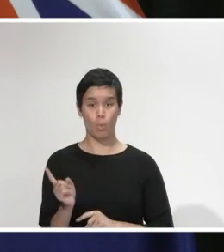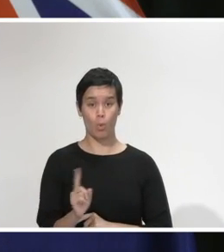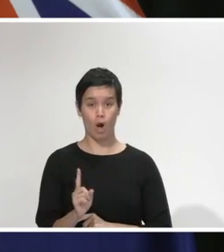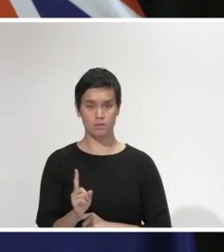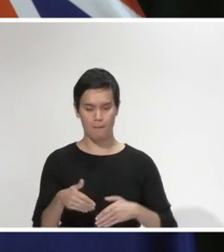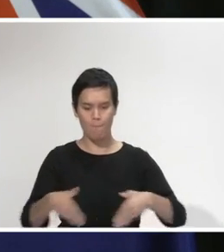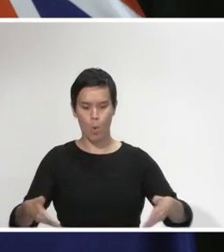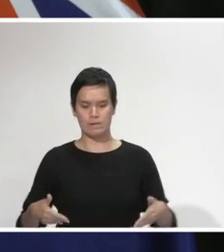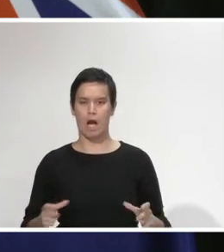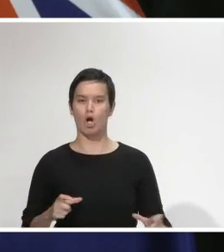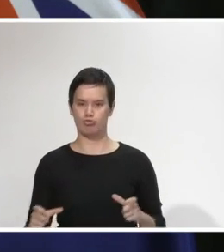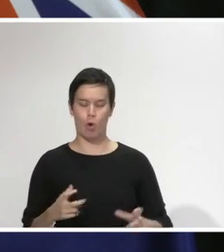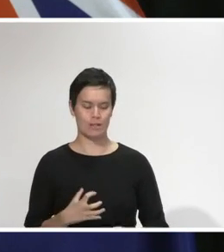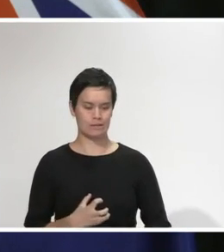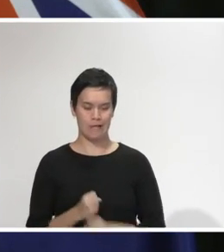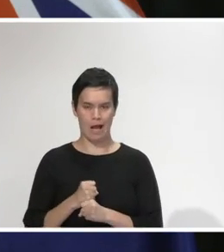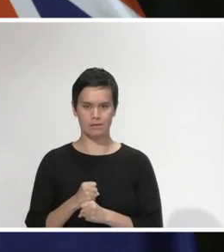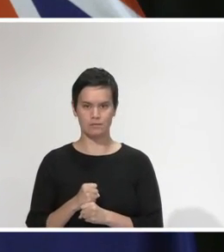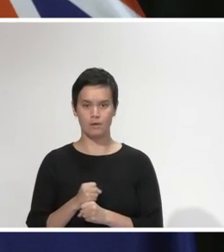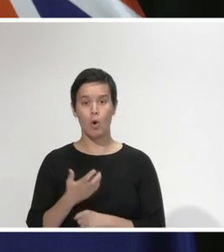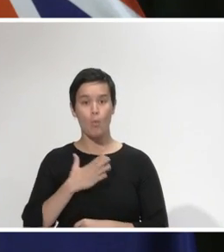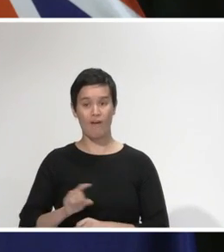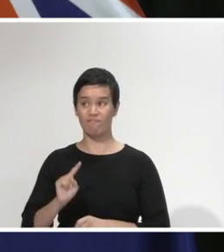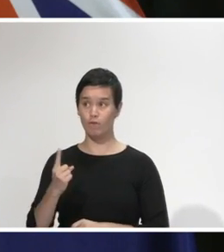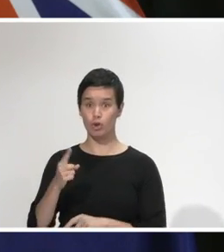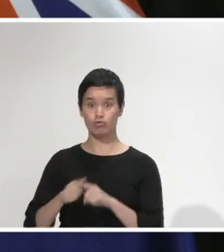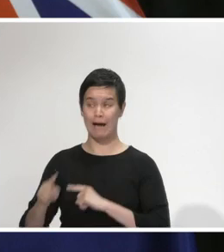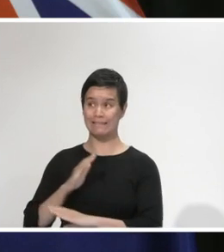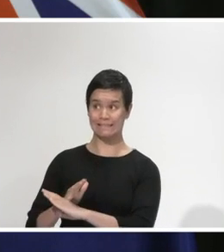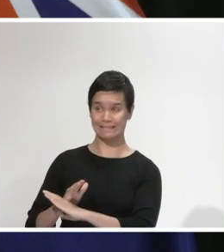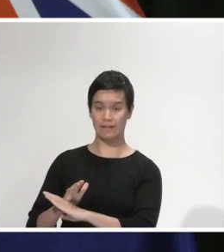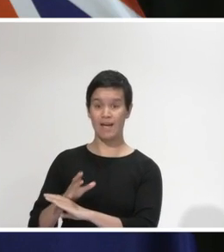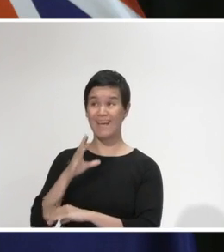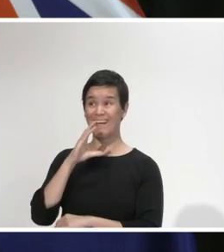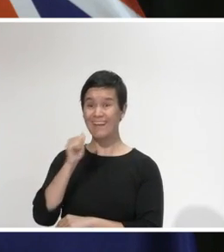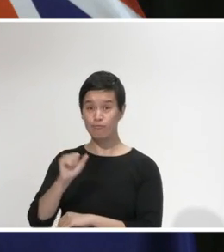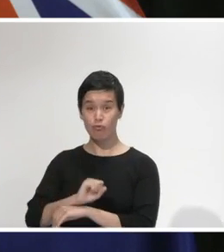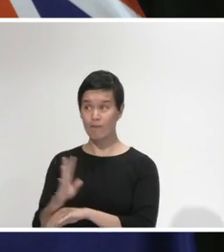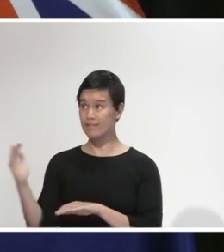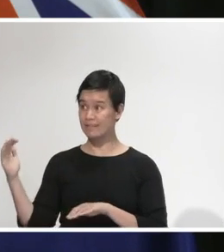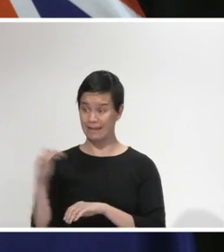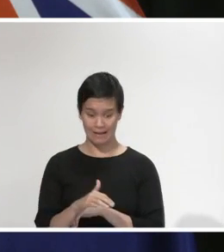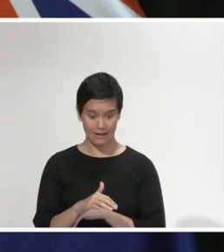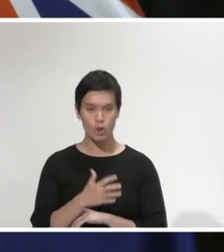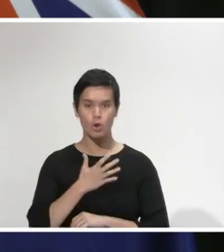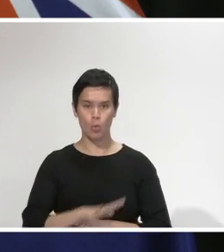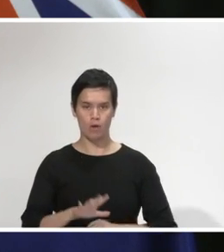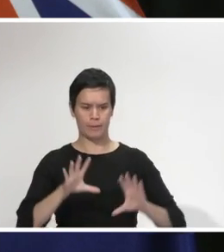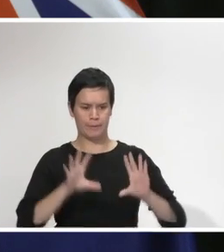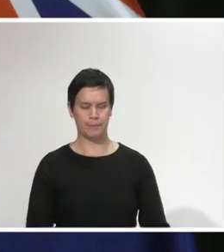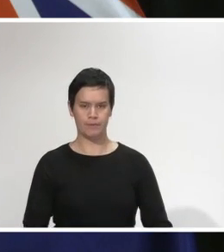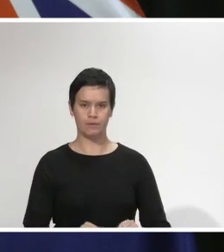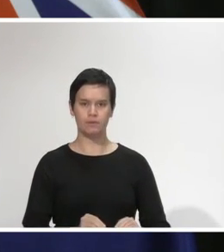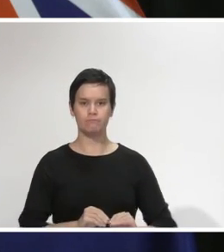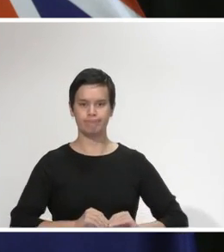to maintain a very strong keep it out, stamp it out approach. So I'm sure WHO will continue to review its own